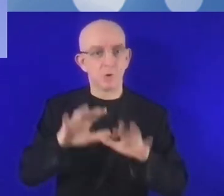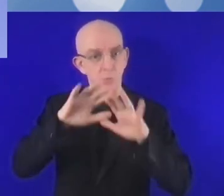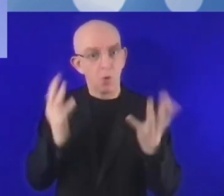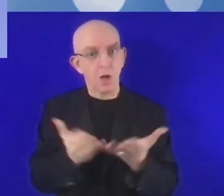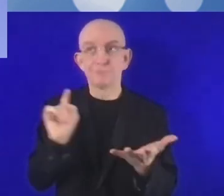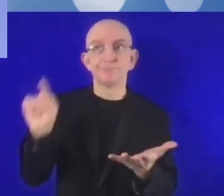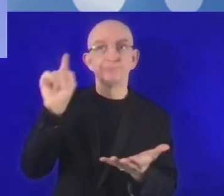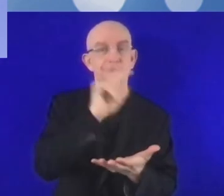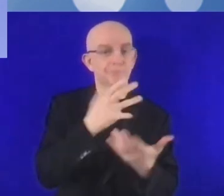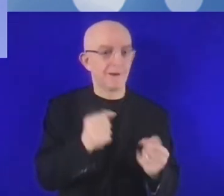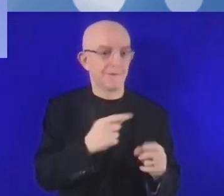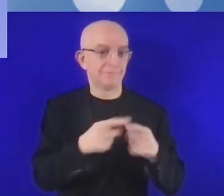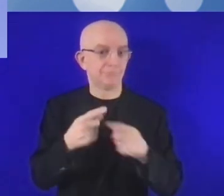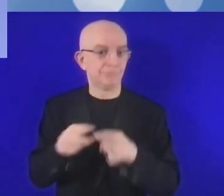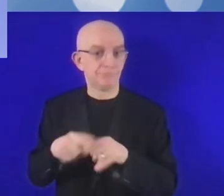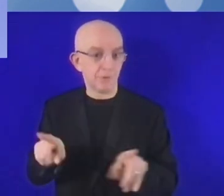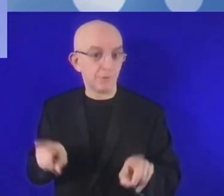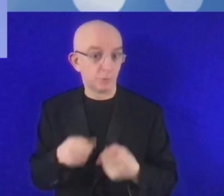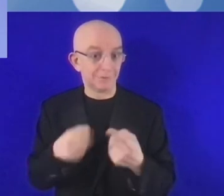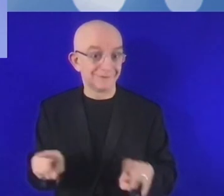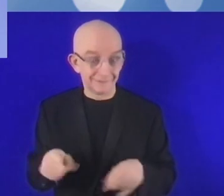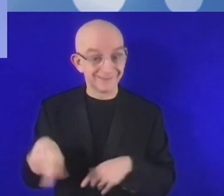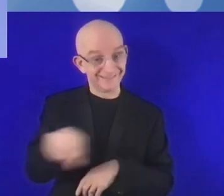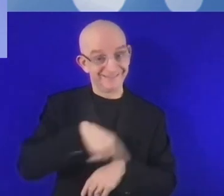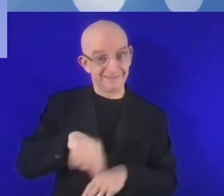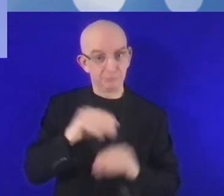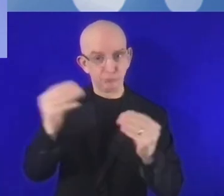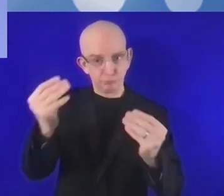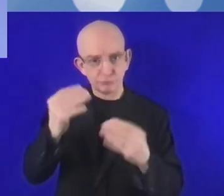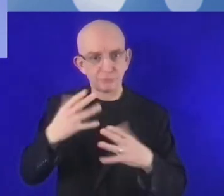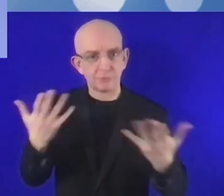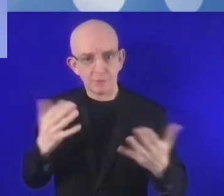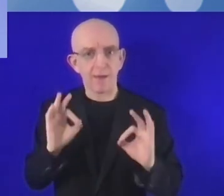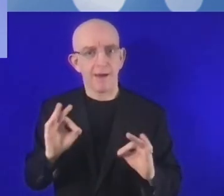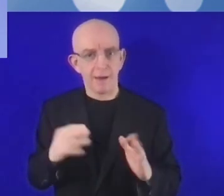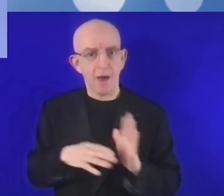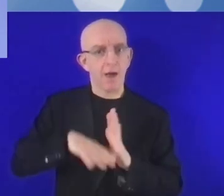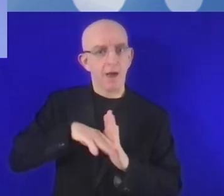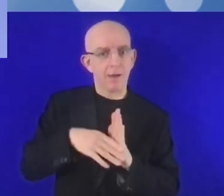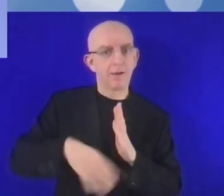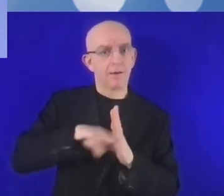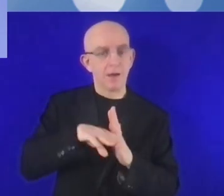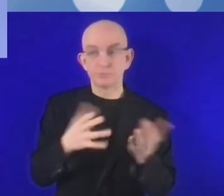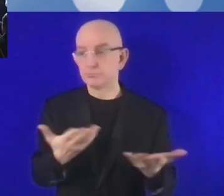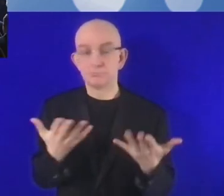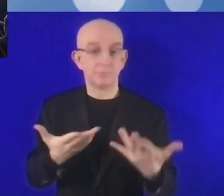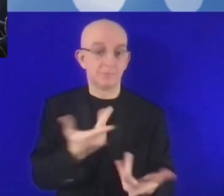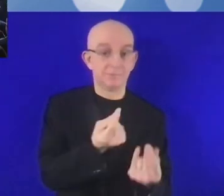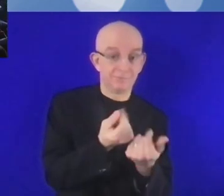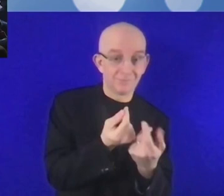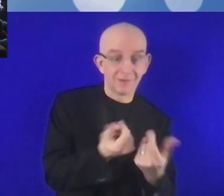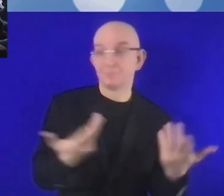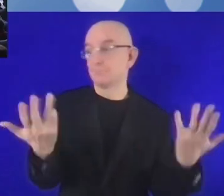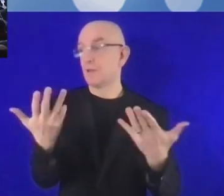from finance, engineering, maths, to coding. Therefore, in my opinion, it's an absolute